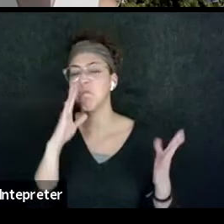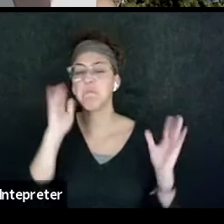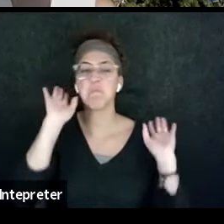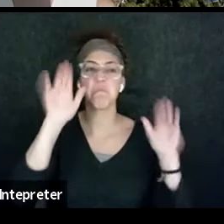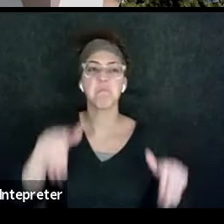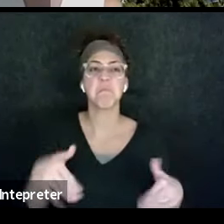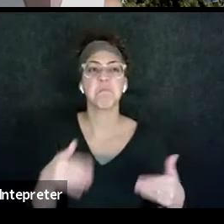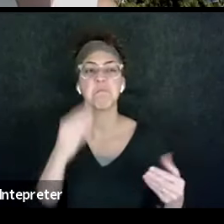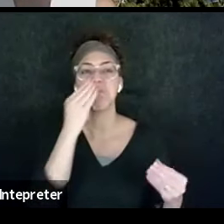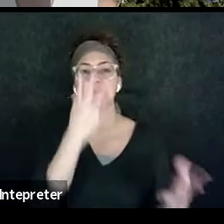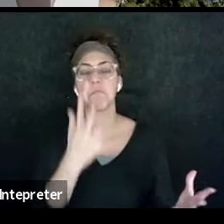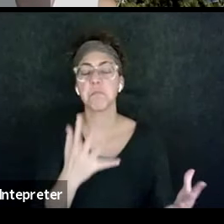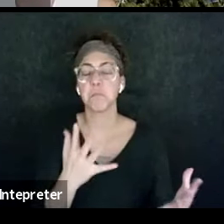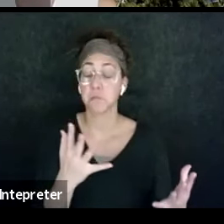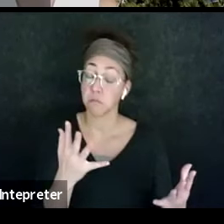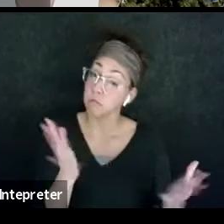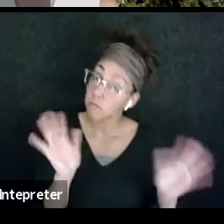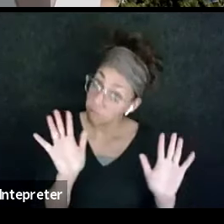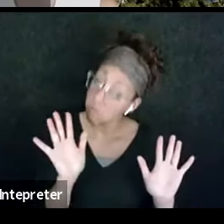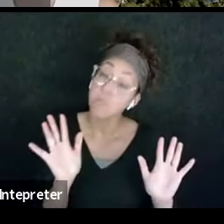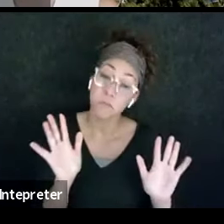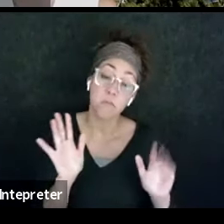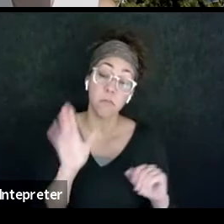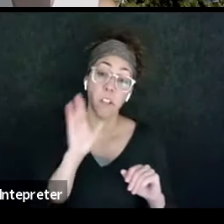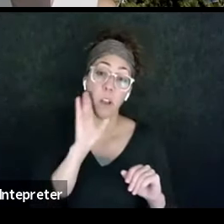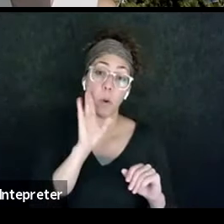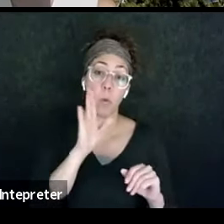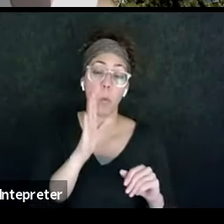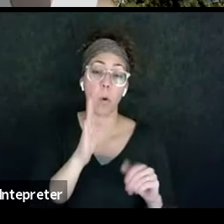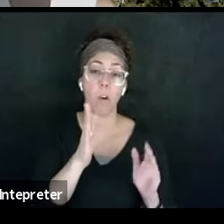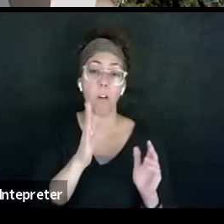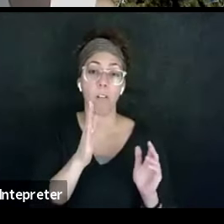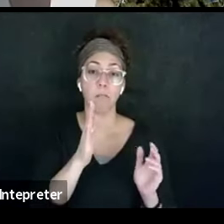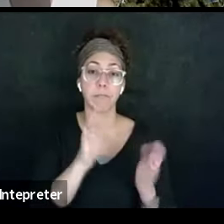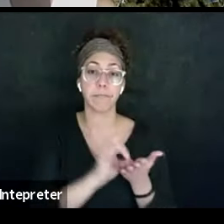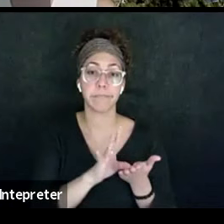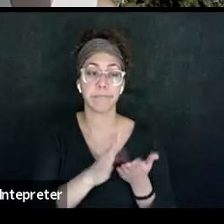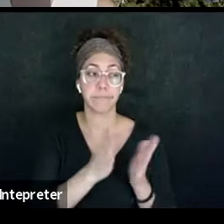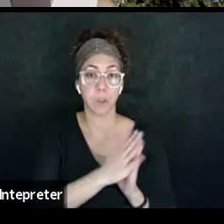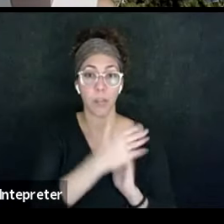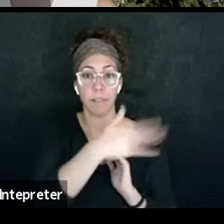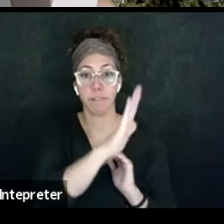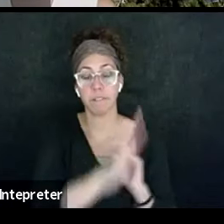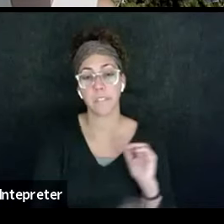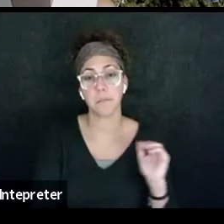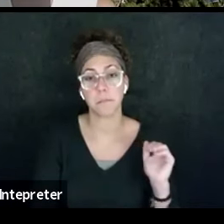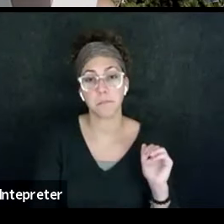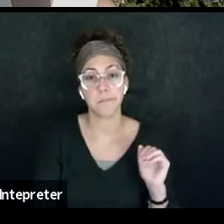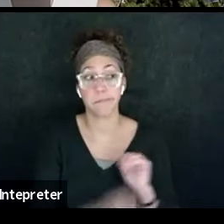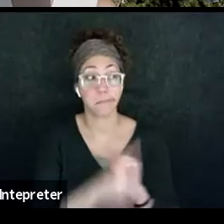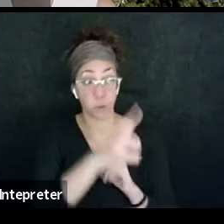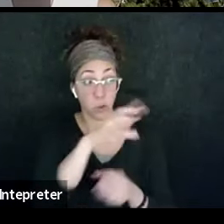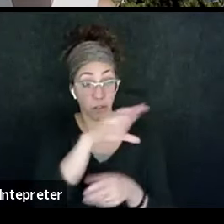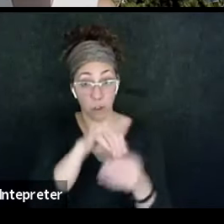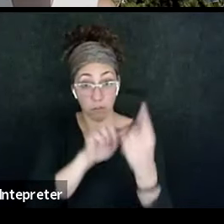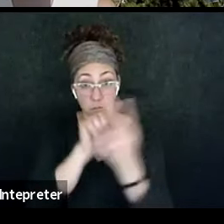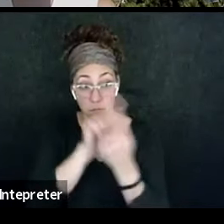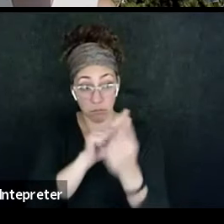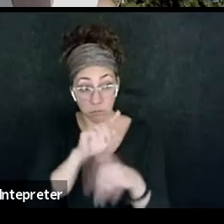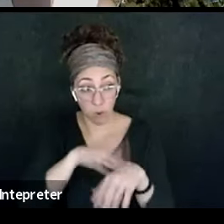appropriate precautions, then we will probably have to ask you to leave and not participate in a face-to-face manner.